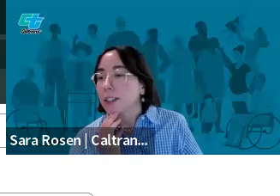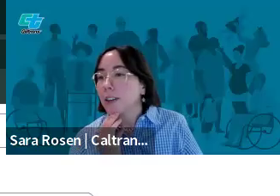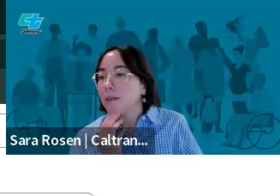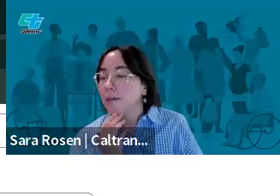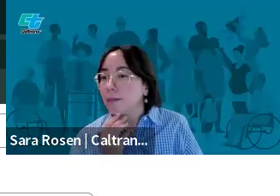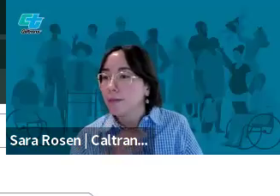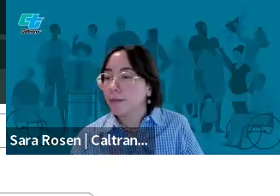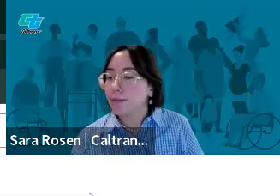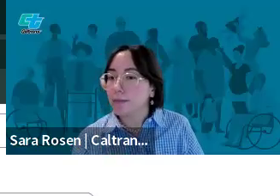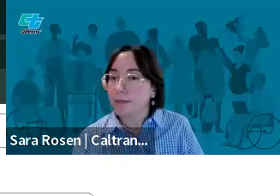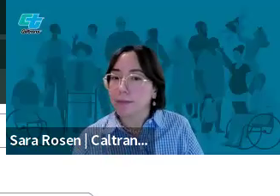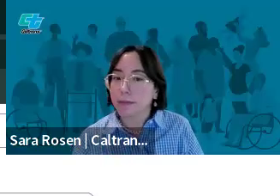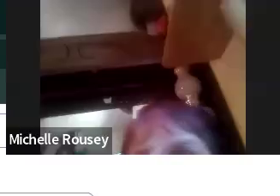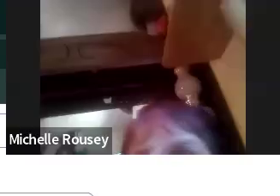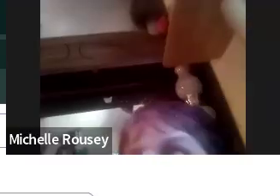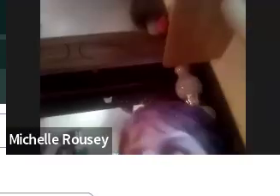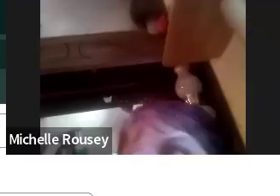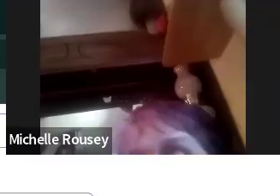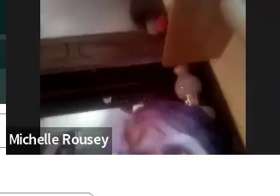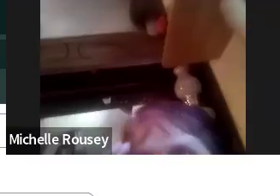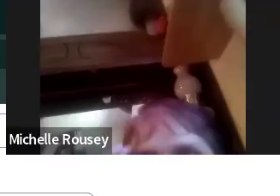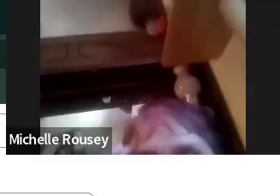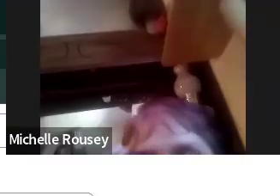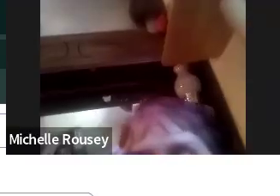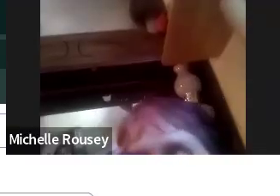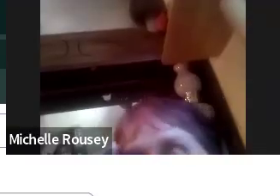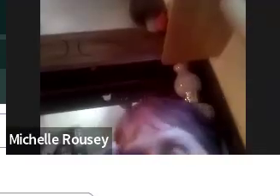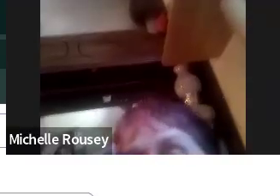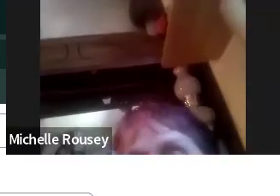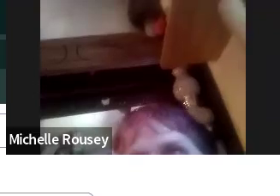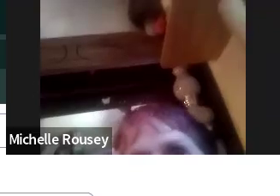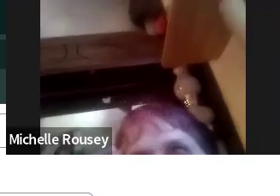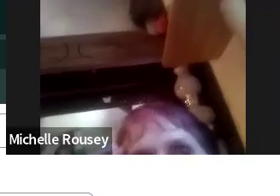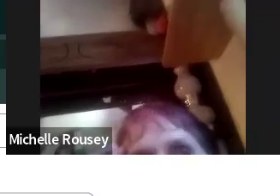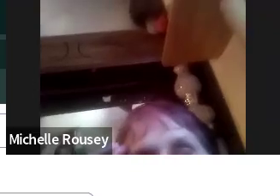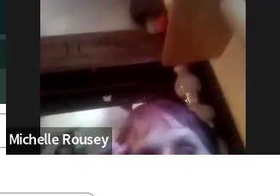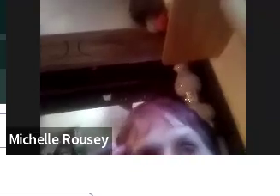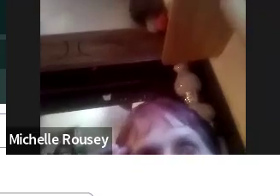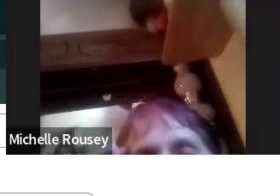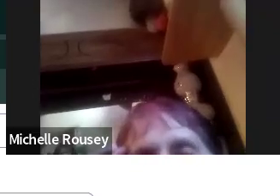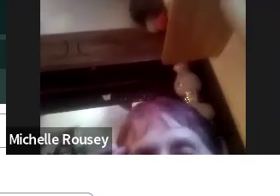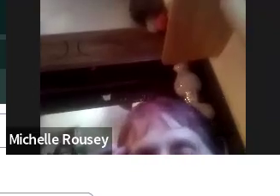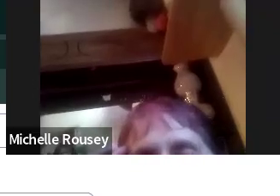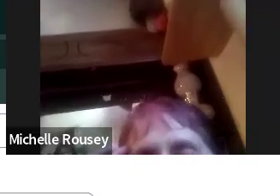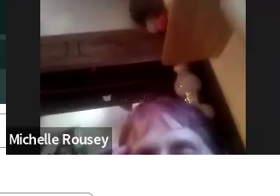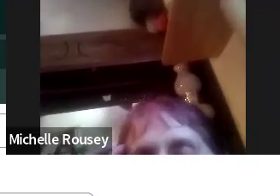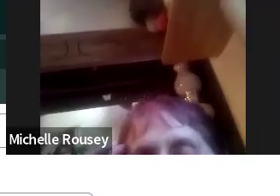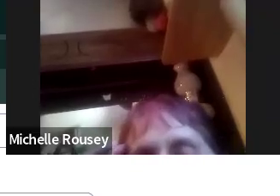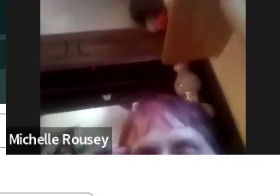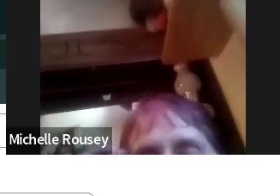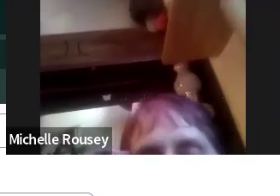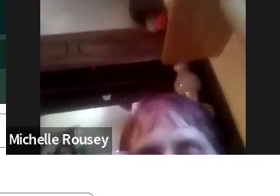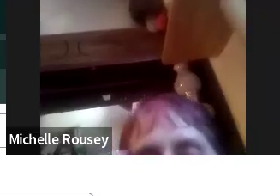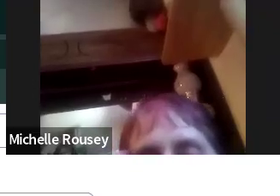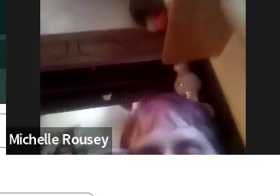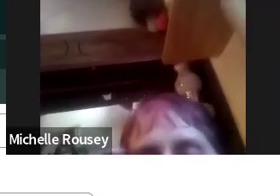Go ahead, Michelle. I'm wondering if you could reach out to the state ILs, which